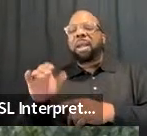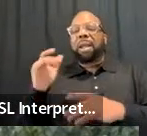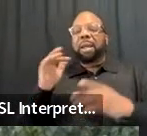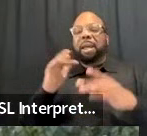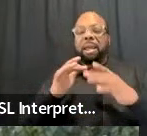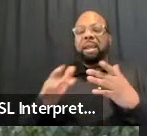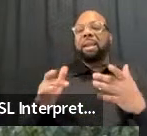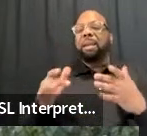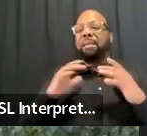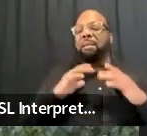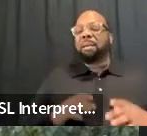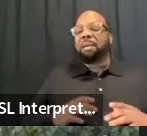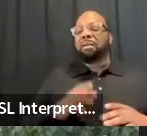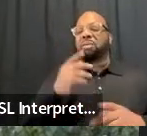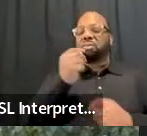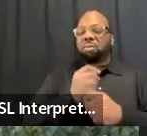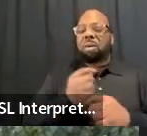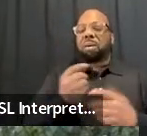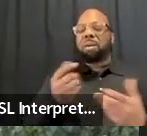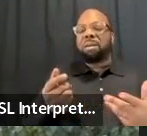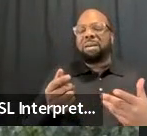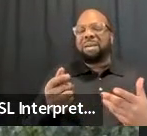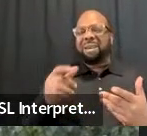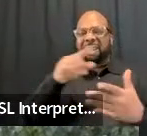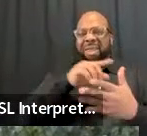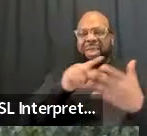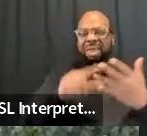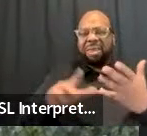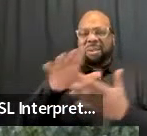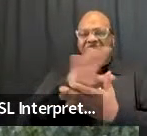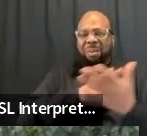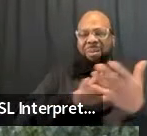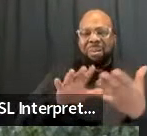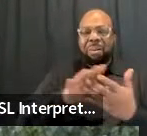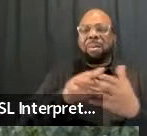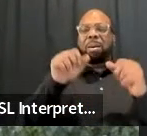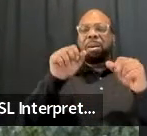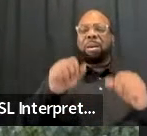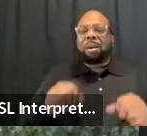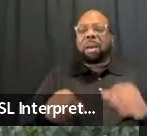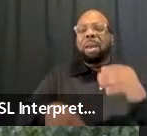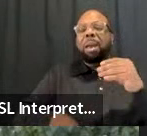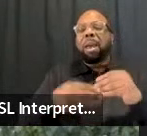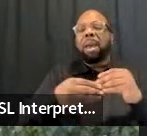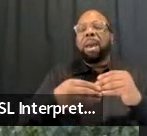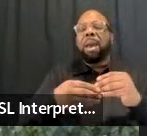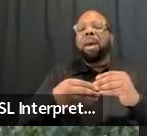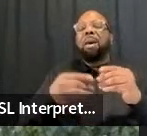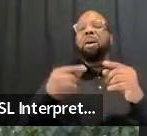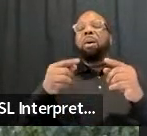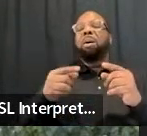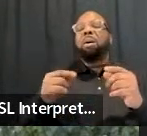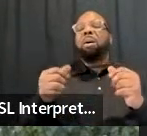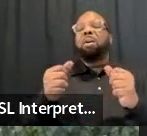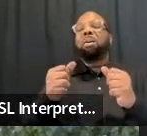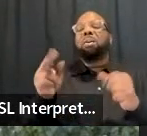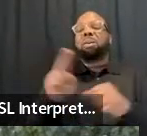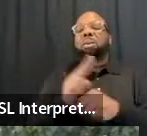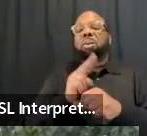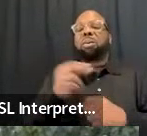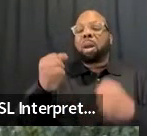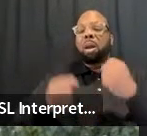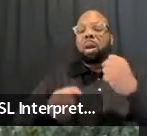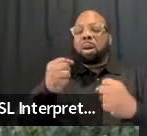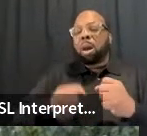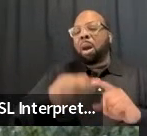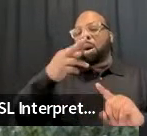are varied, confusing, and limited, and they could be expanded to promote car rental and car sharing services, which are an alternative